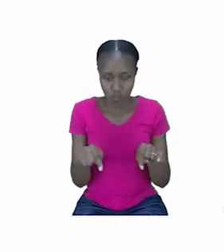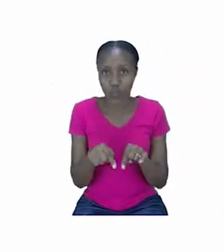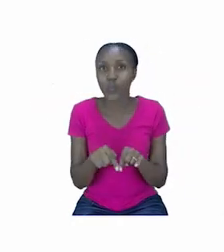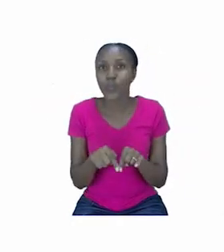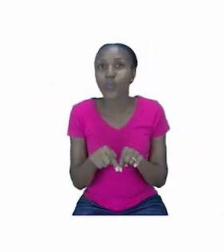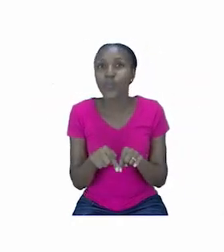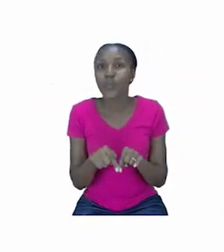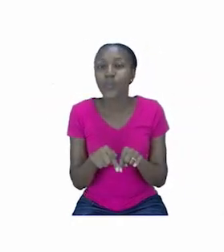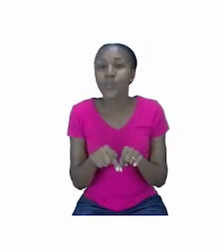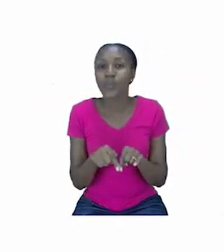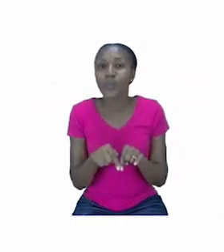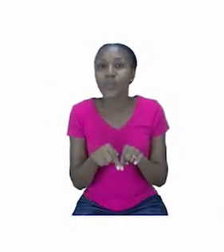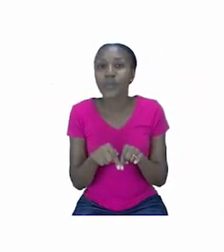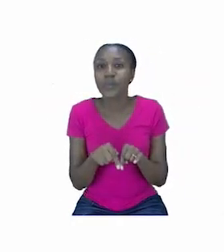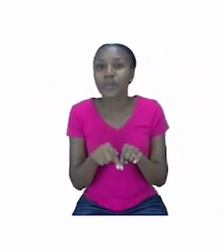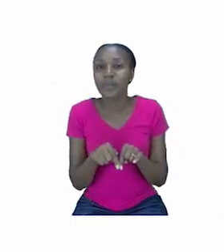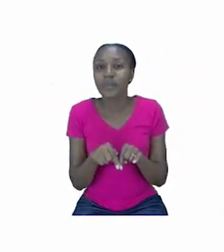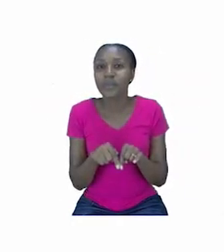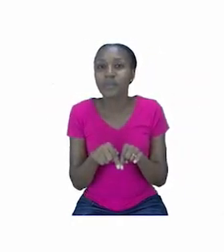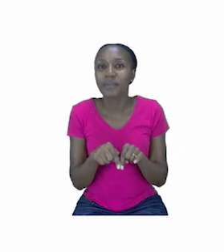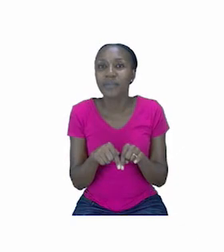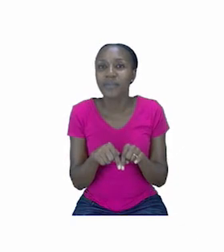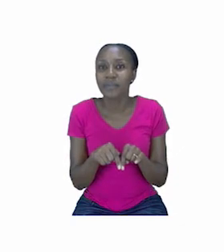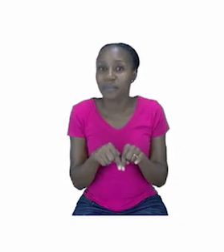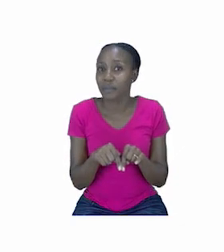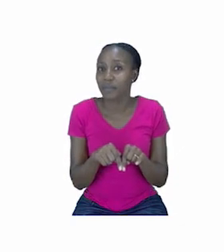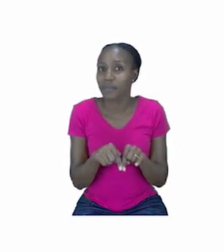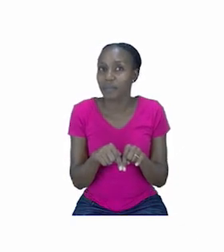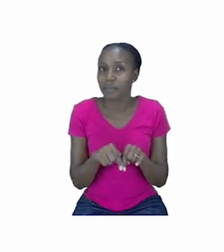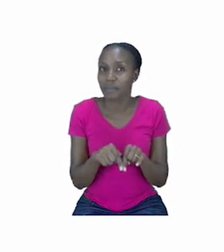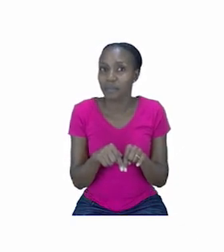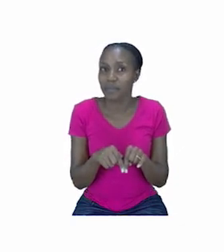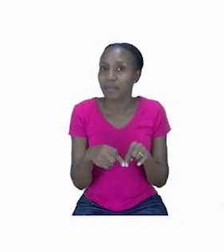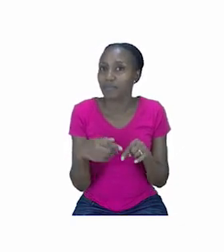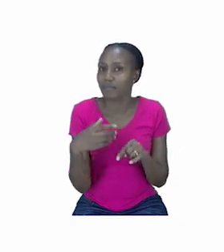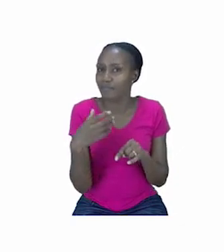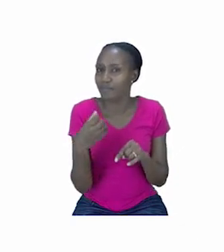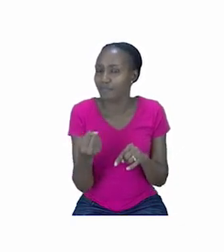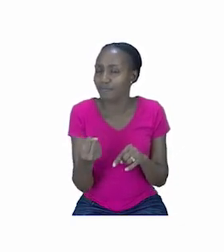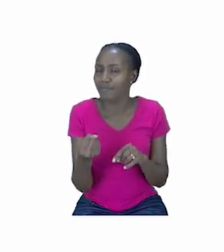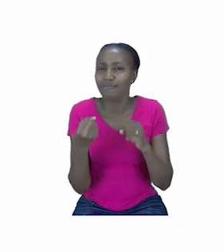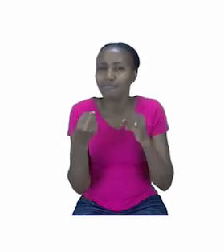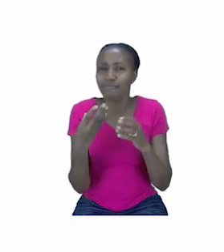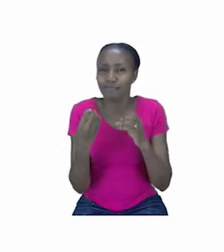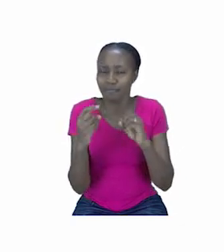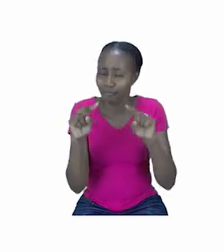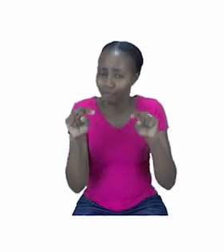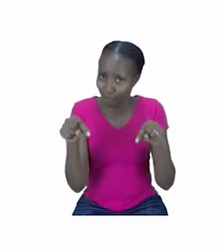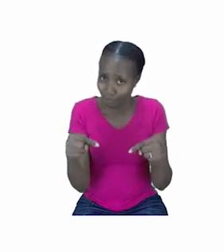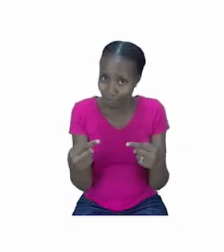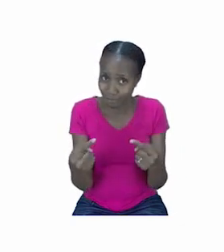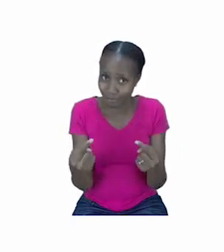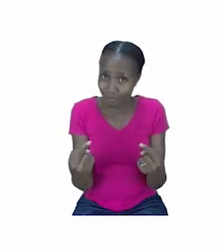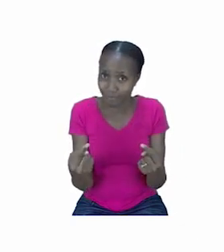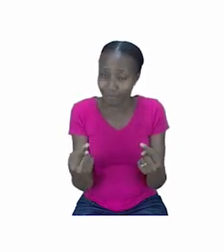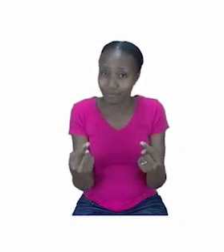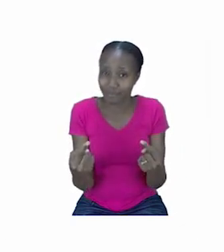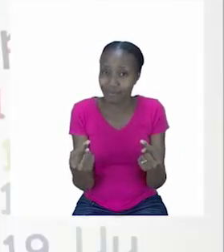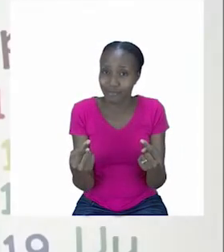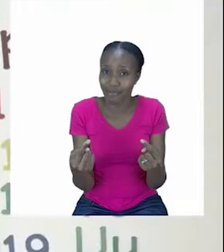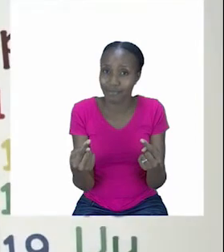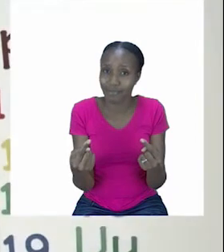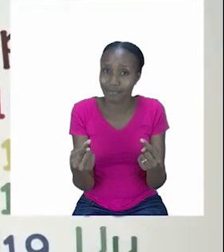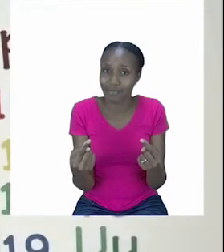board. Now I have many things that are there on the board about